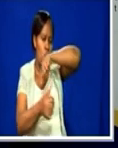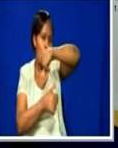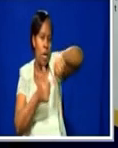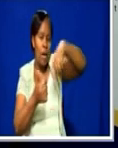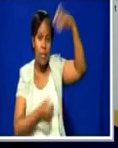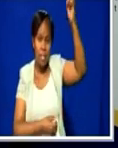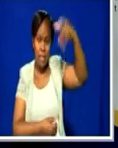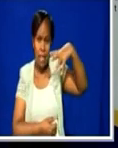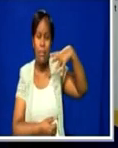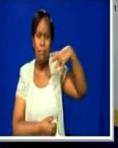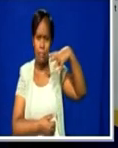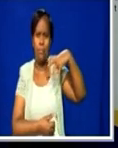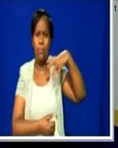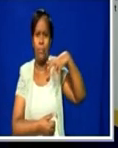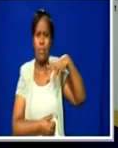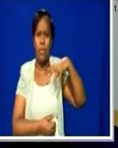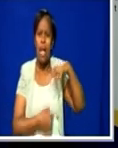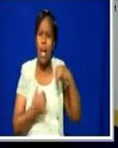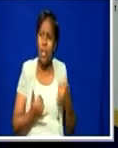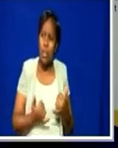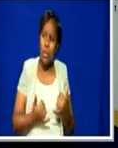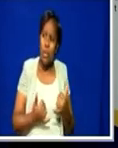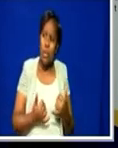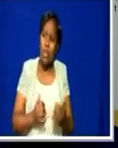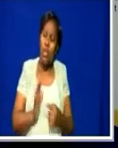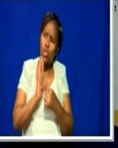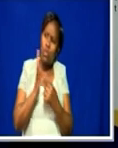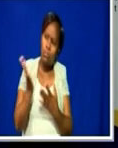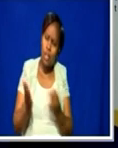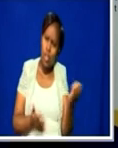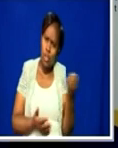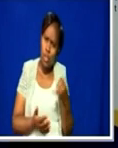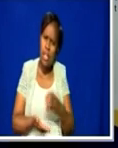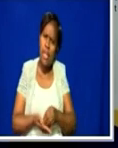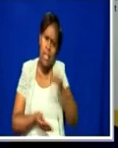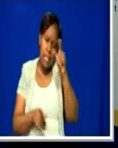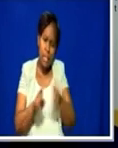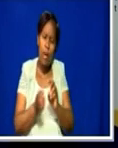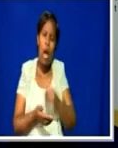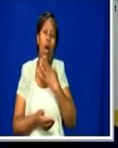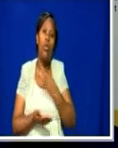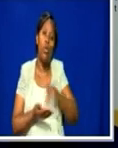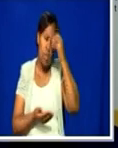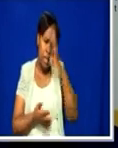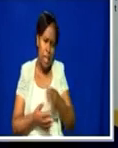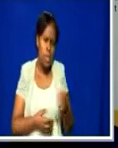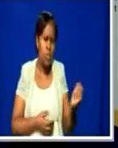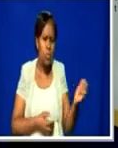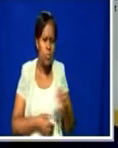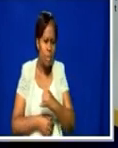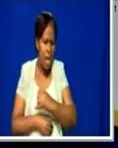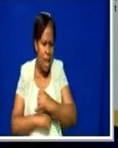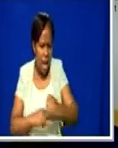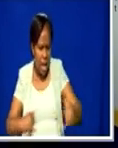is. now there's a way I want us now to, because you see, even me here, I want to learn something from you. I'm seeing lines and you're throwing